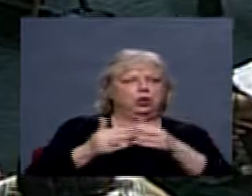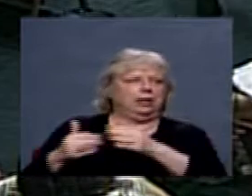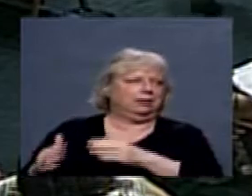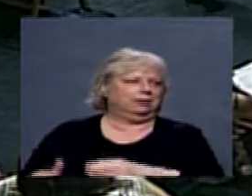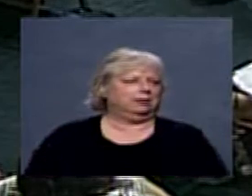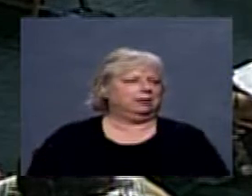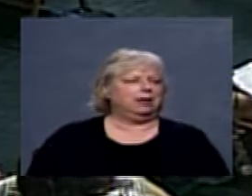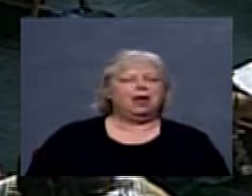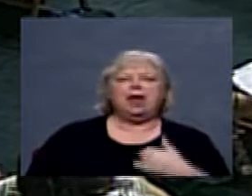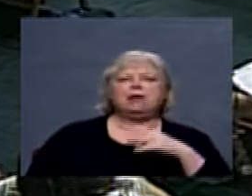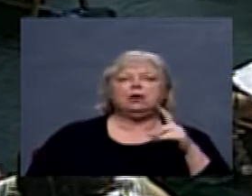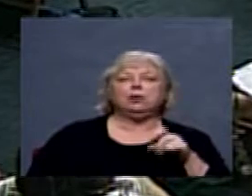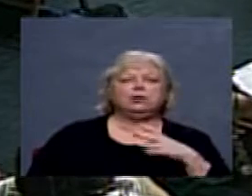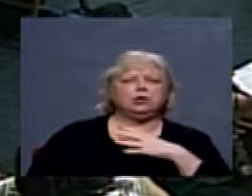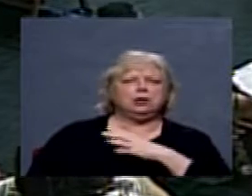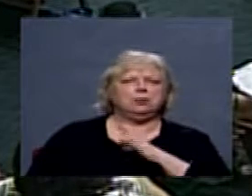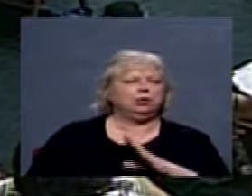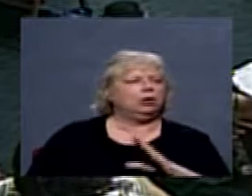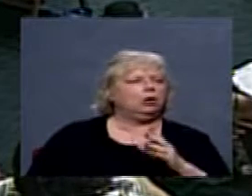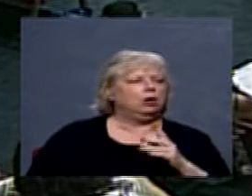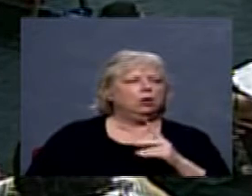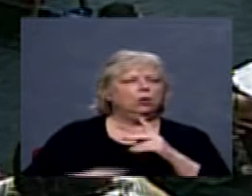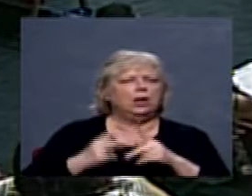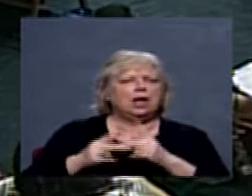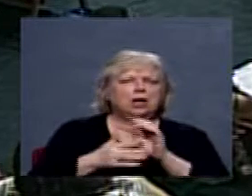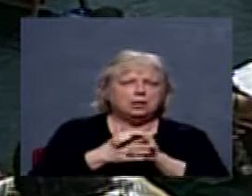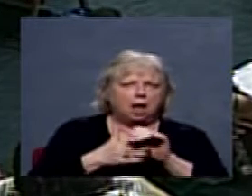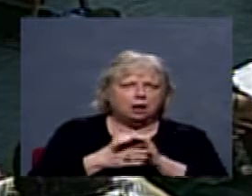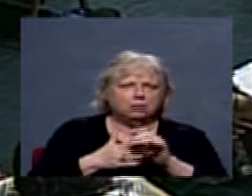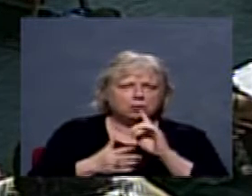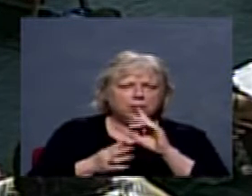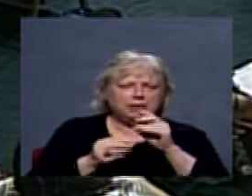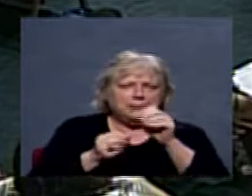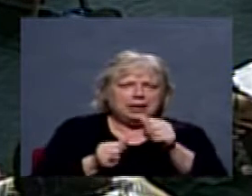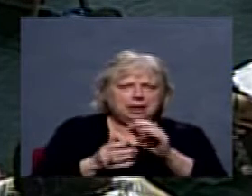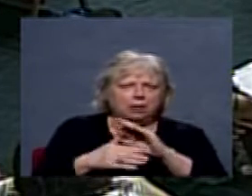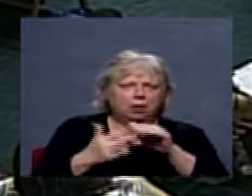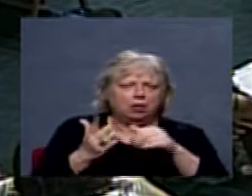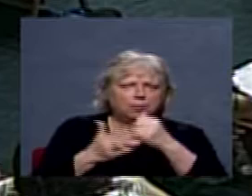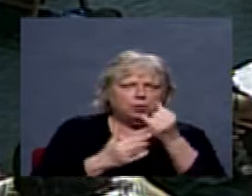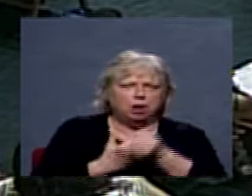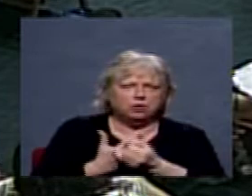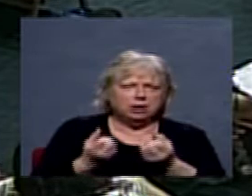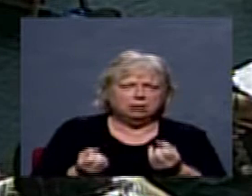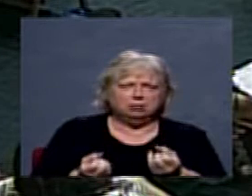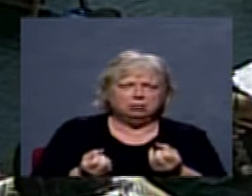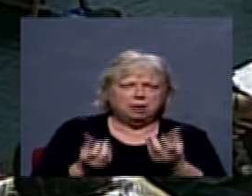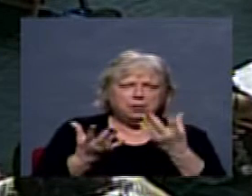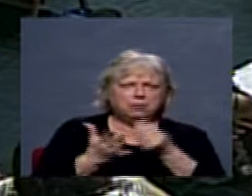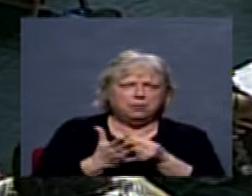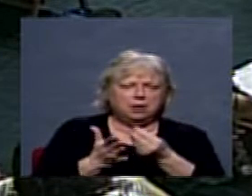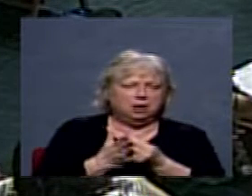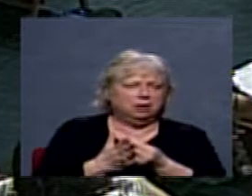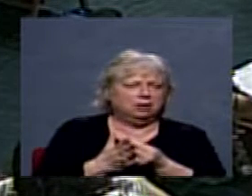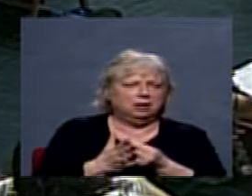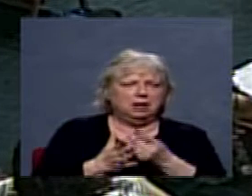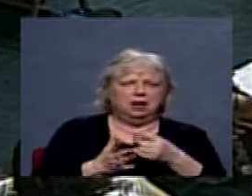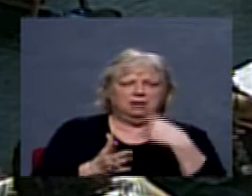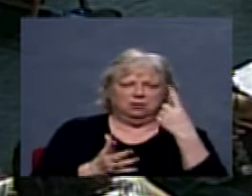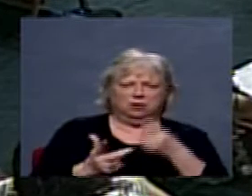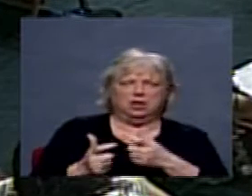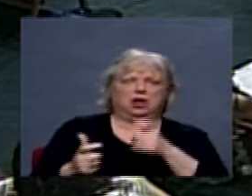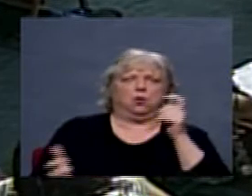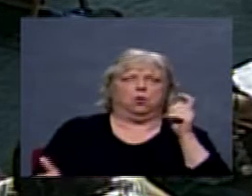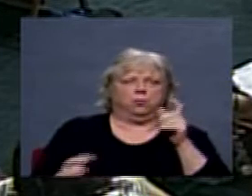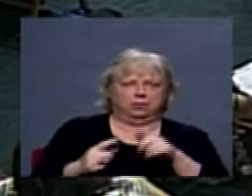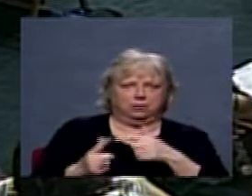else asks. Okay. What kind of dollars are we spending on this project? The scope of this thing looks enormous to me,